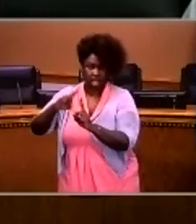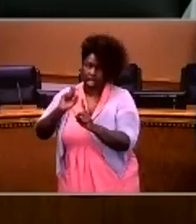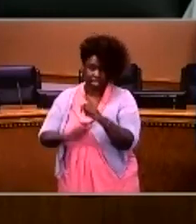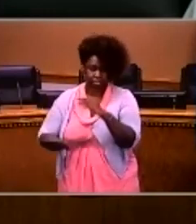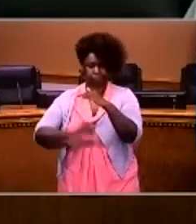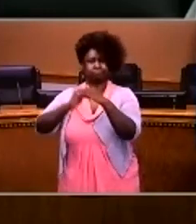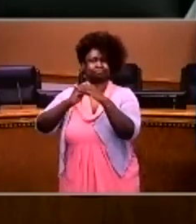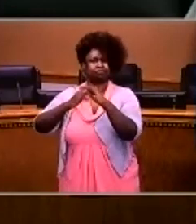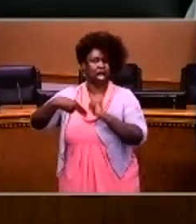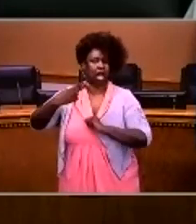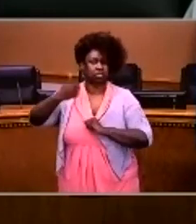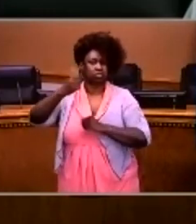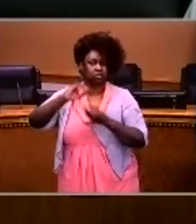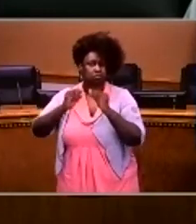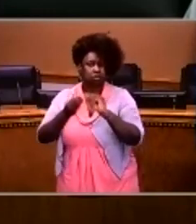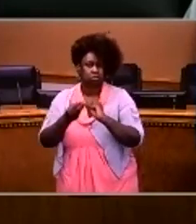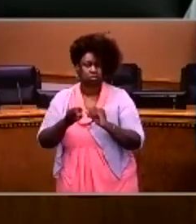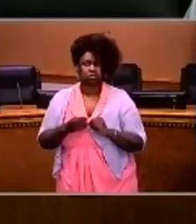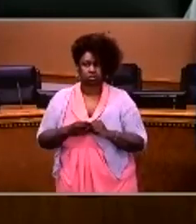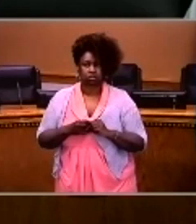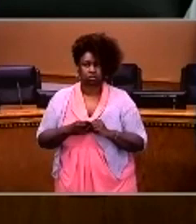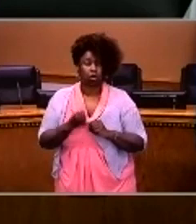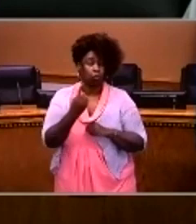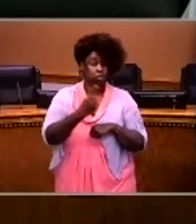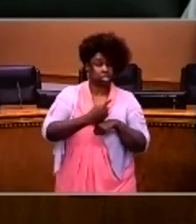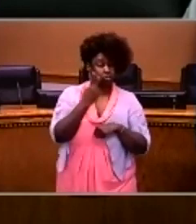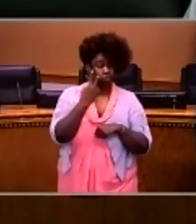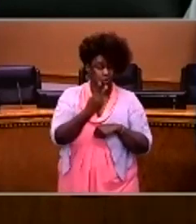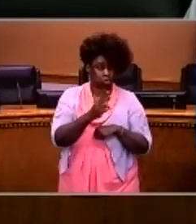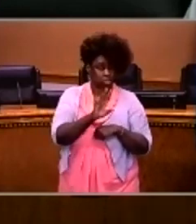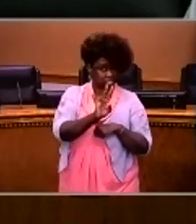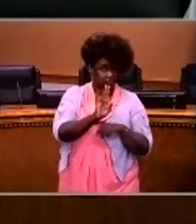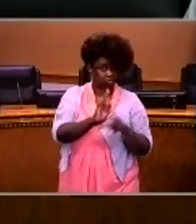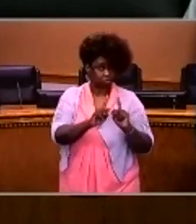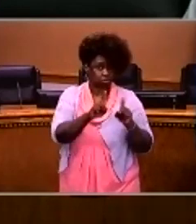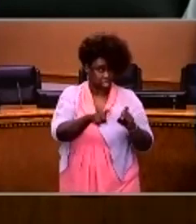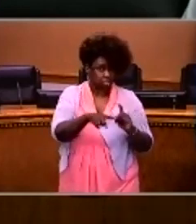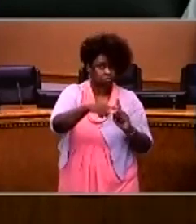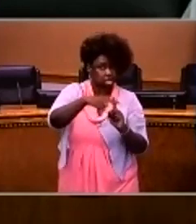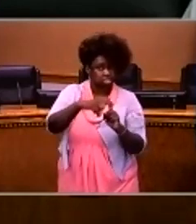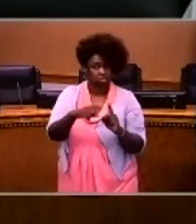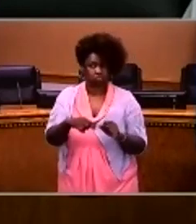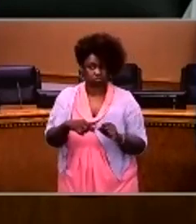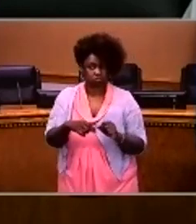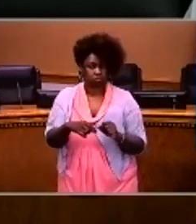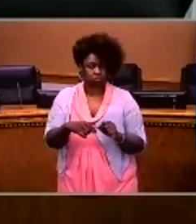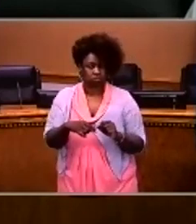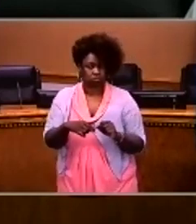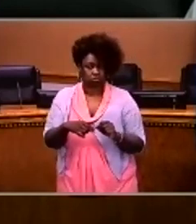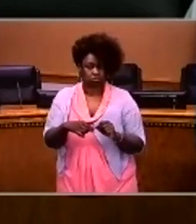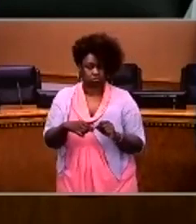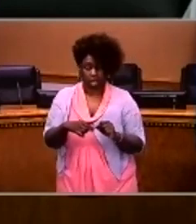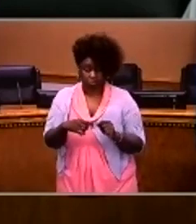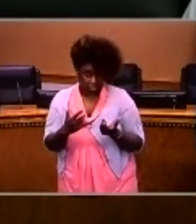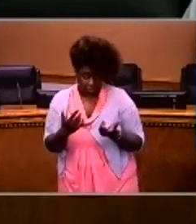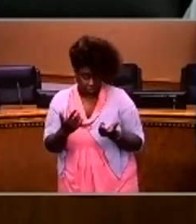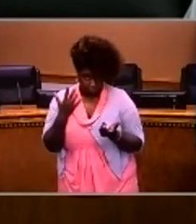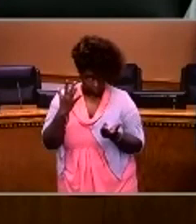an outlier, the highest we've seen is 7 on any given day. I don't know that there's any significance to that. I think that's within